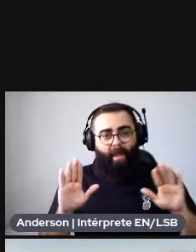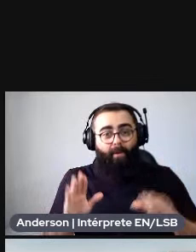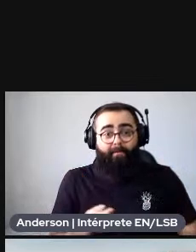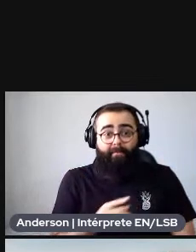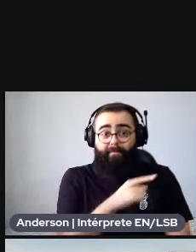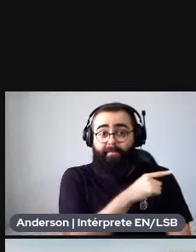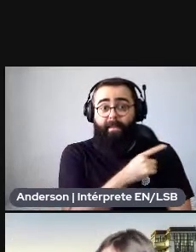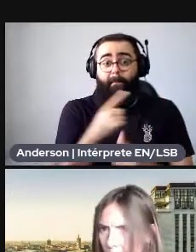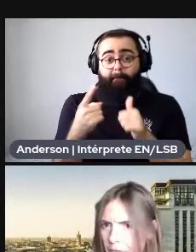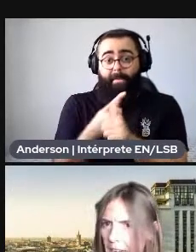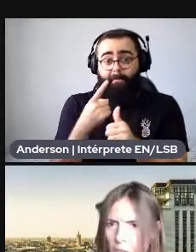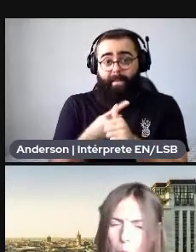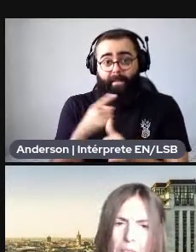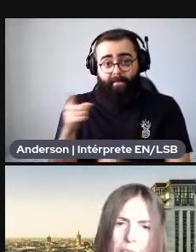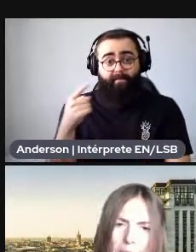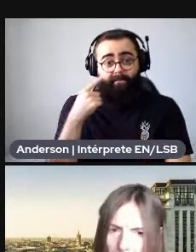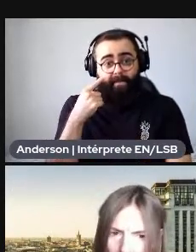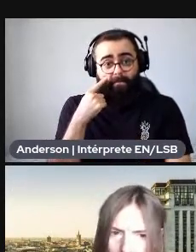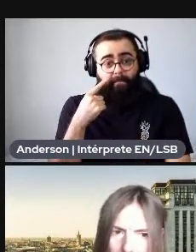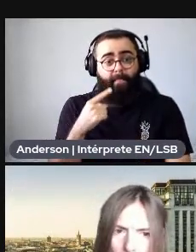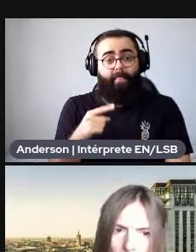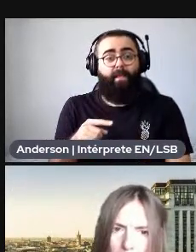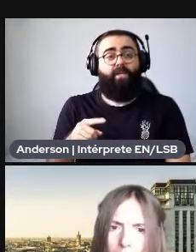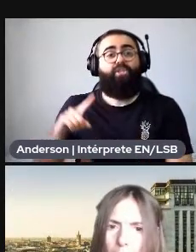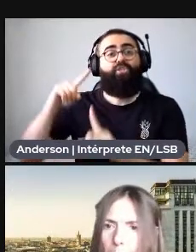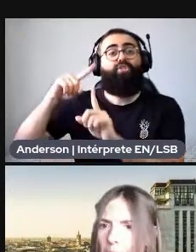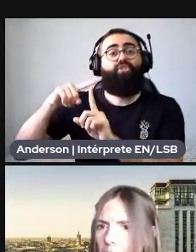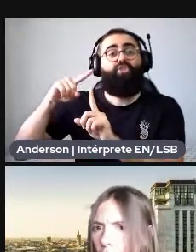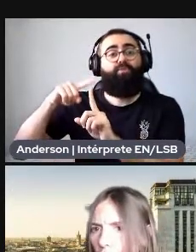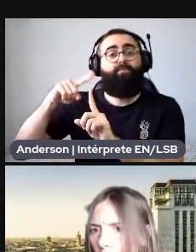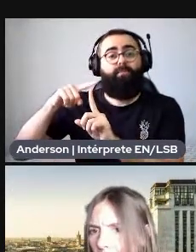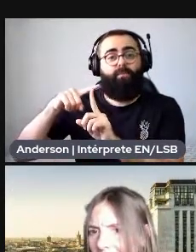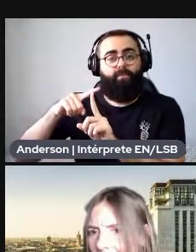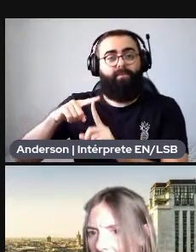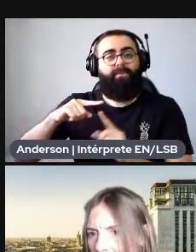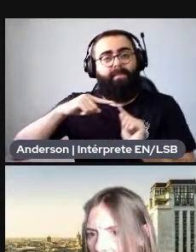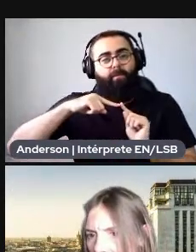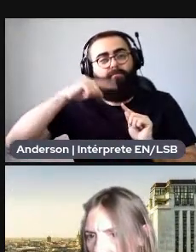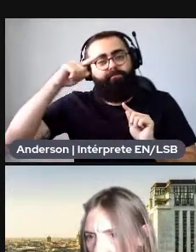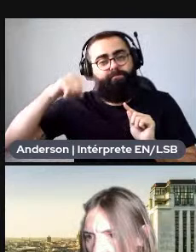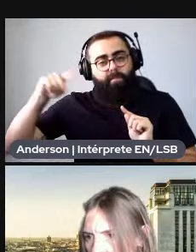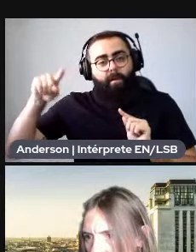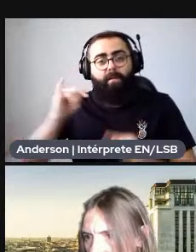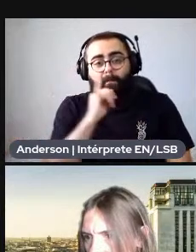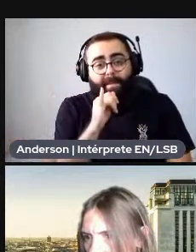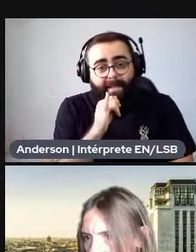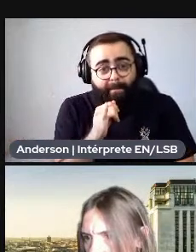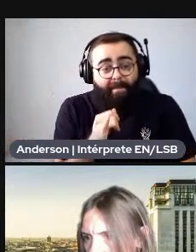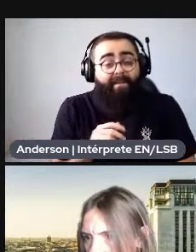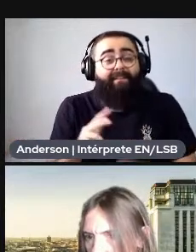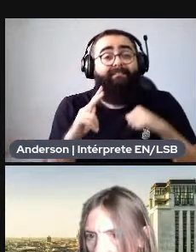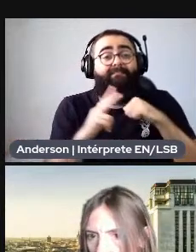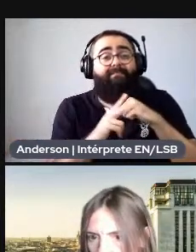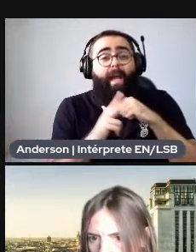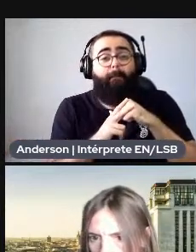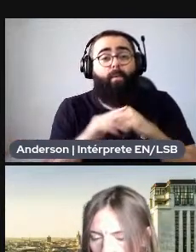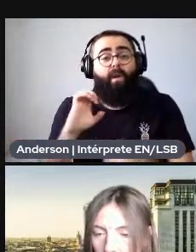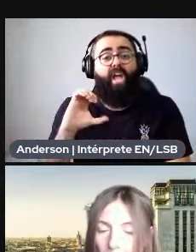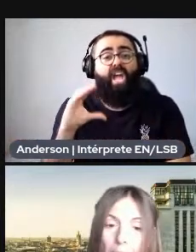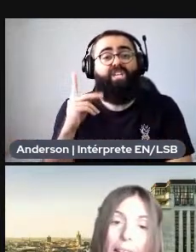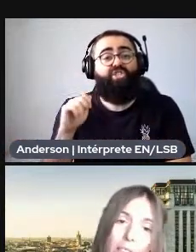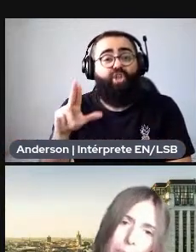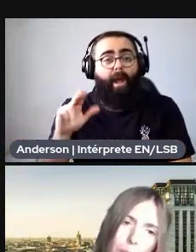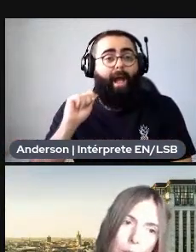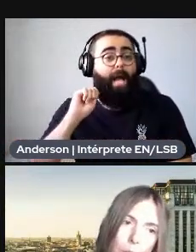token ratio, they provide us with another image because it shows that lanzar, which is indicated here in